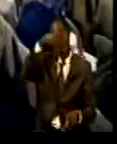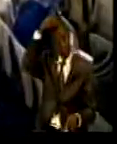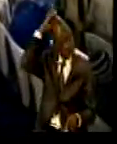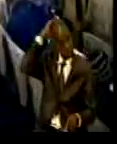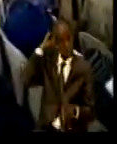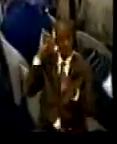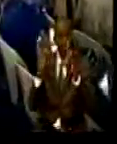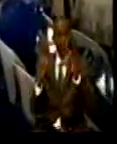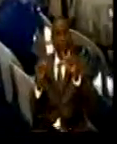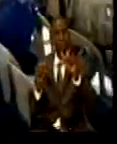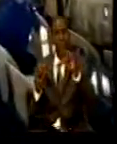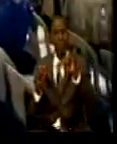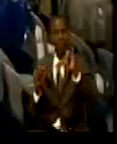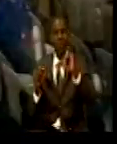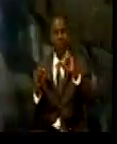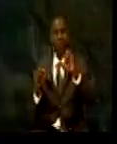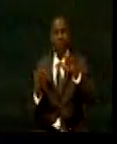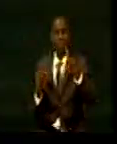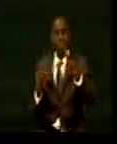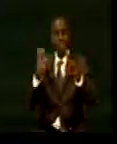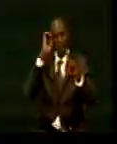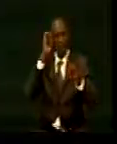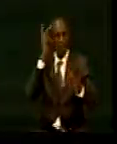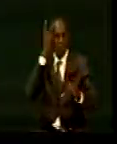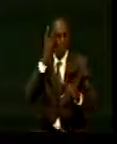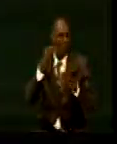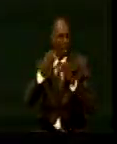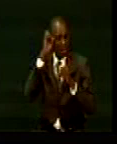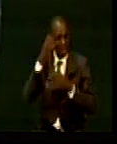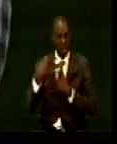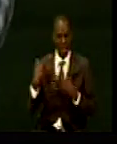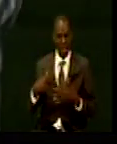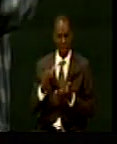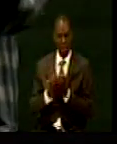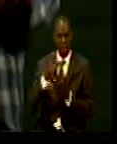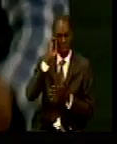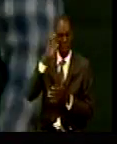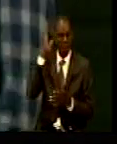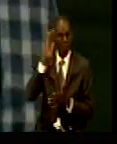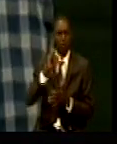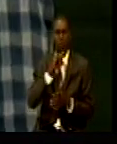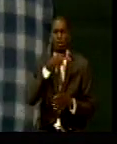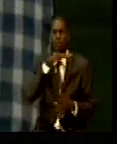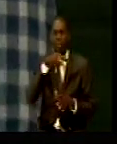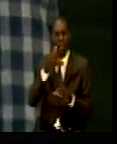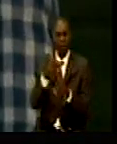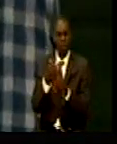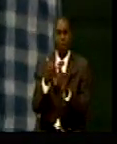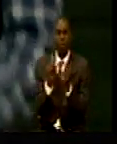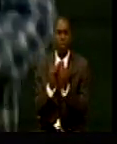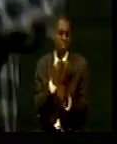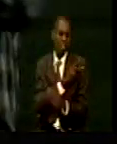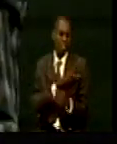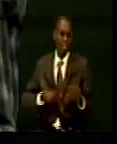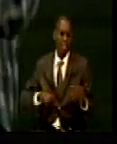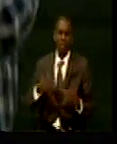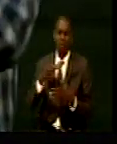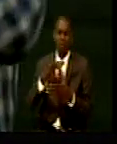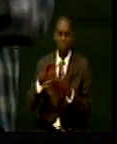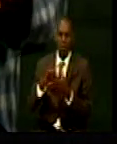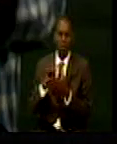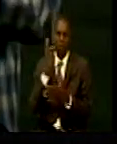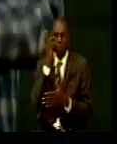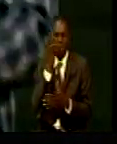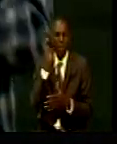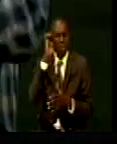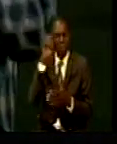in his heart that he will not defile himself with the king's meat of the wine which he drank. Therefore, he requested